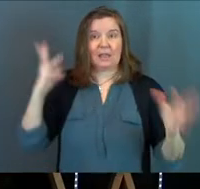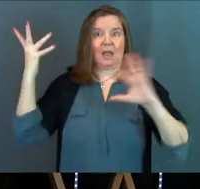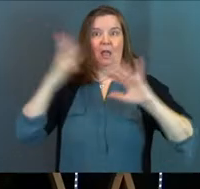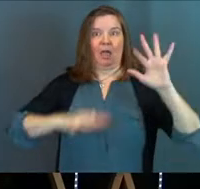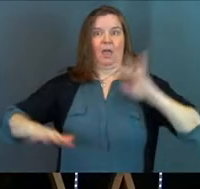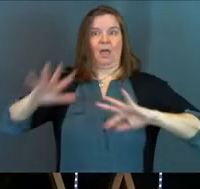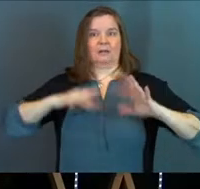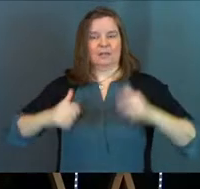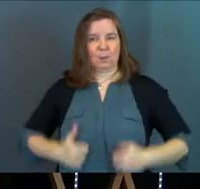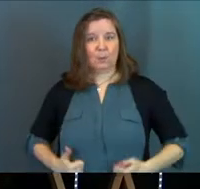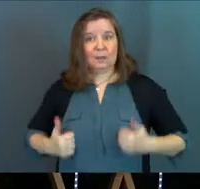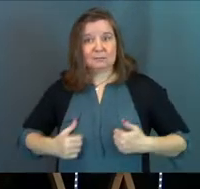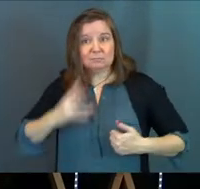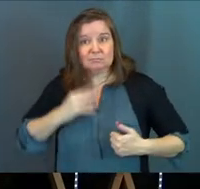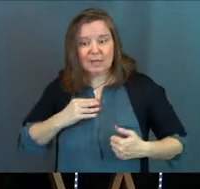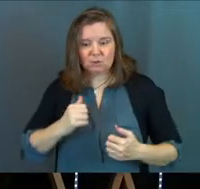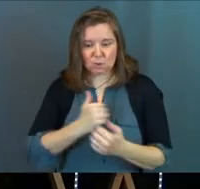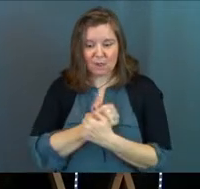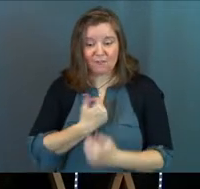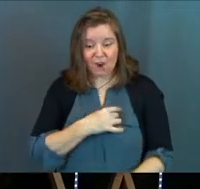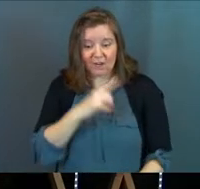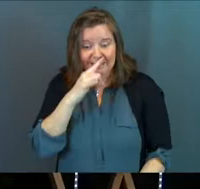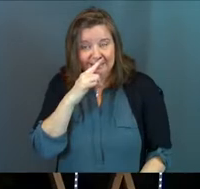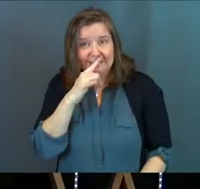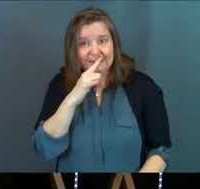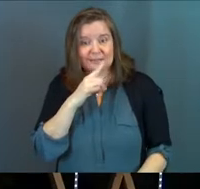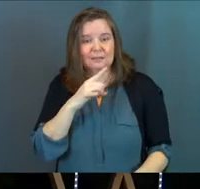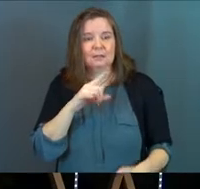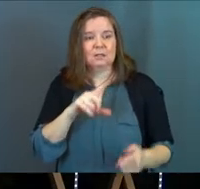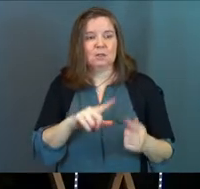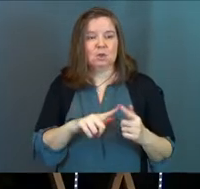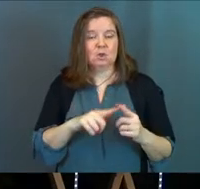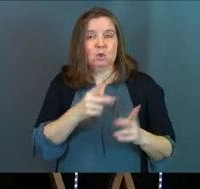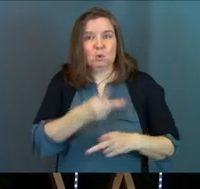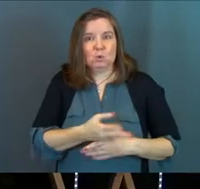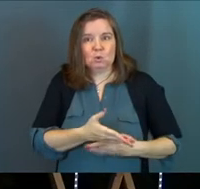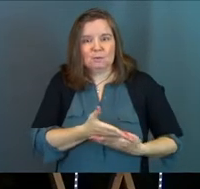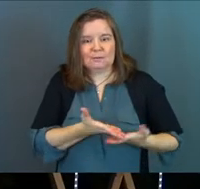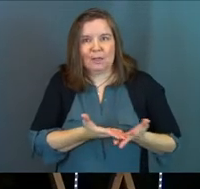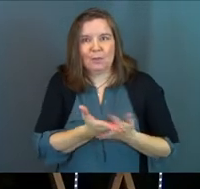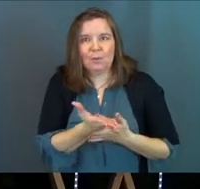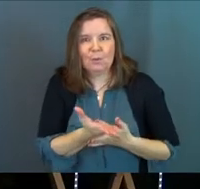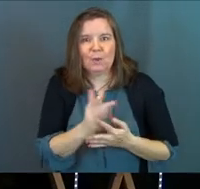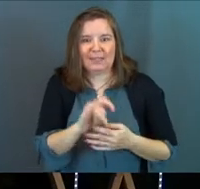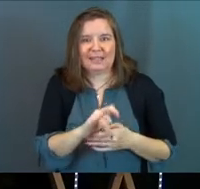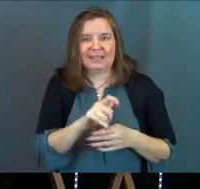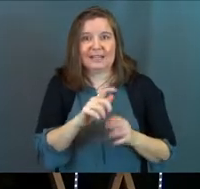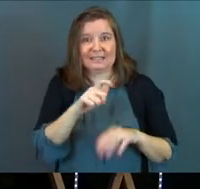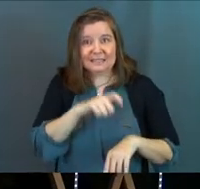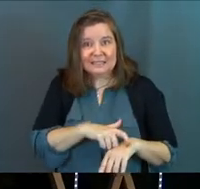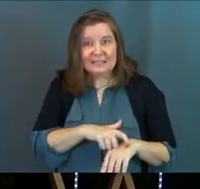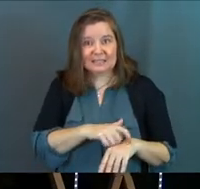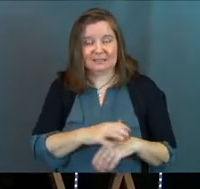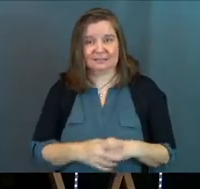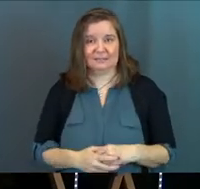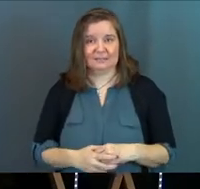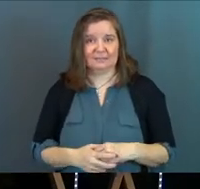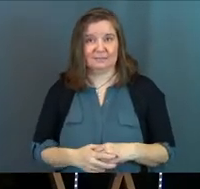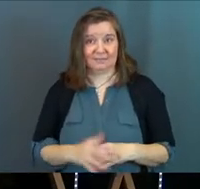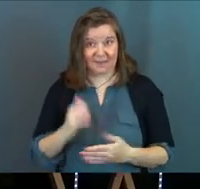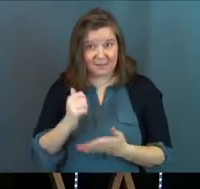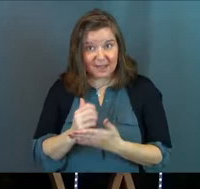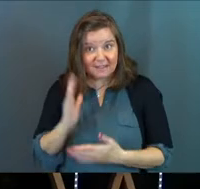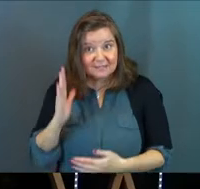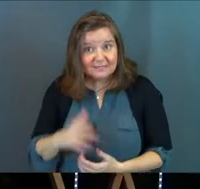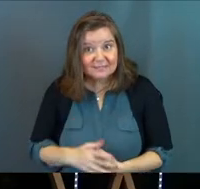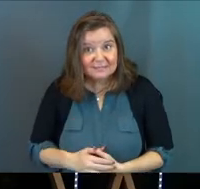that we're living. And to love our kids is to carry them through this season.